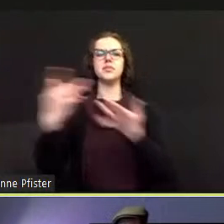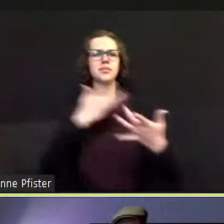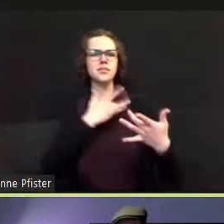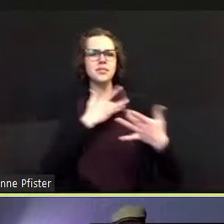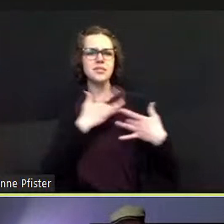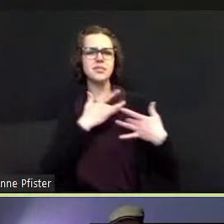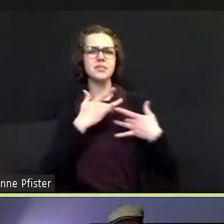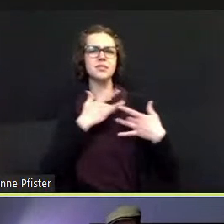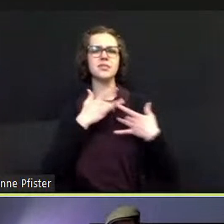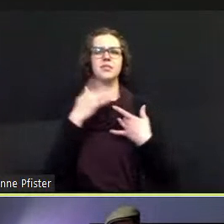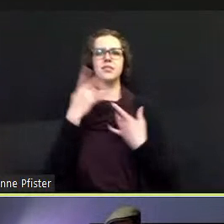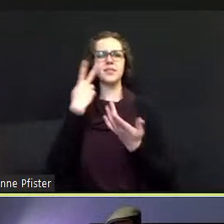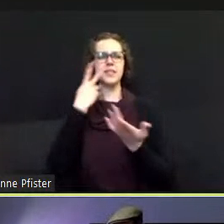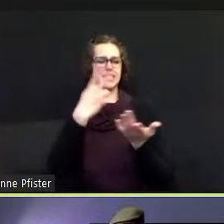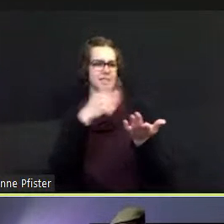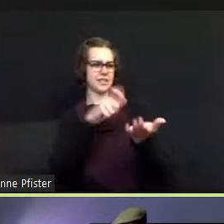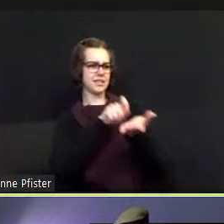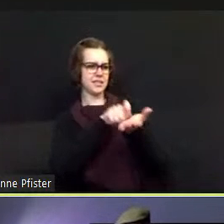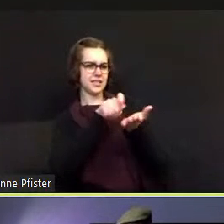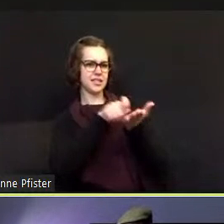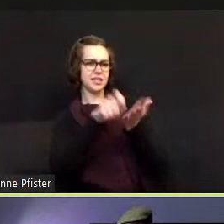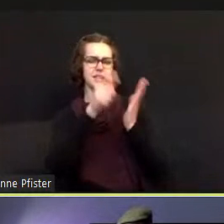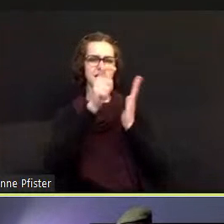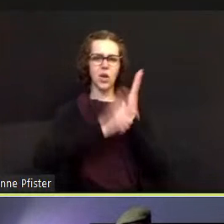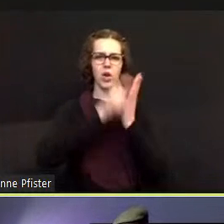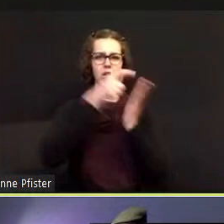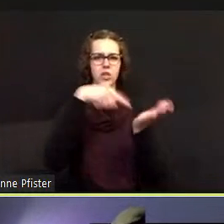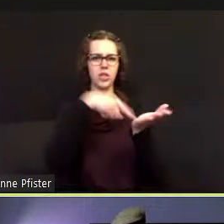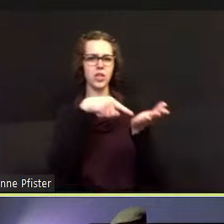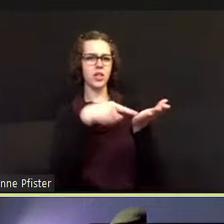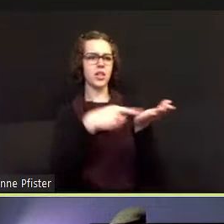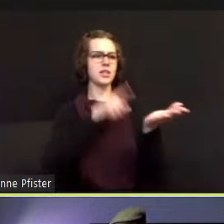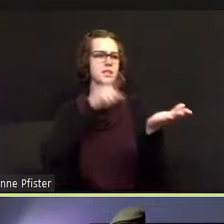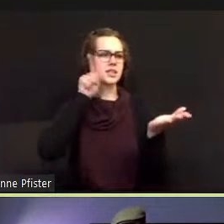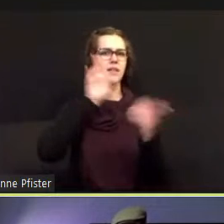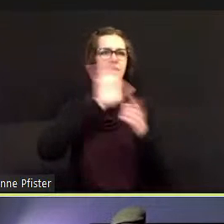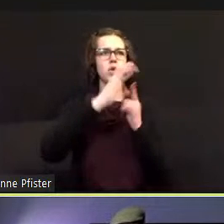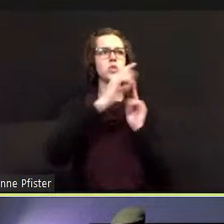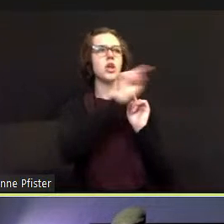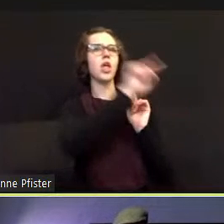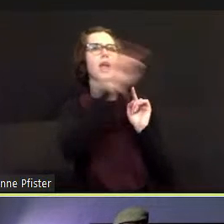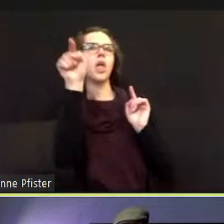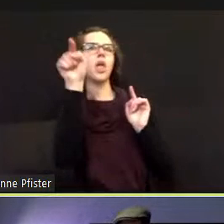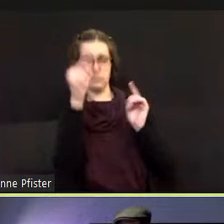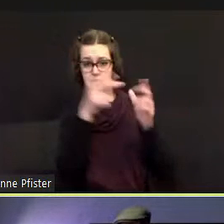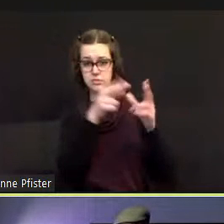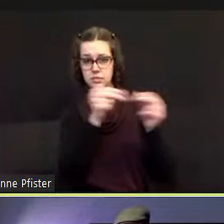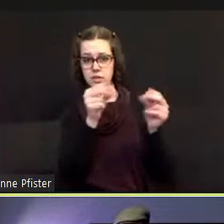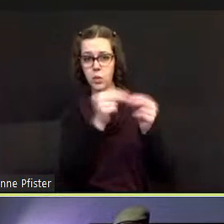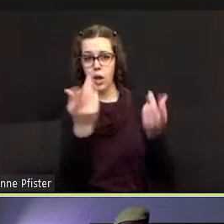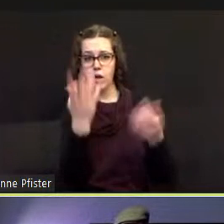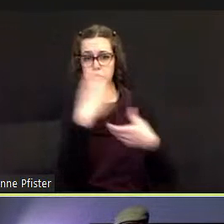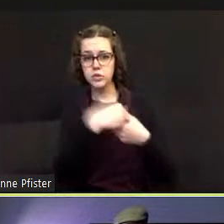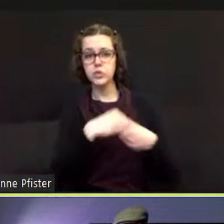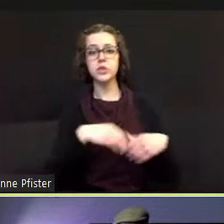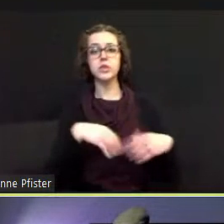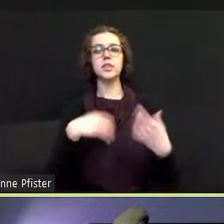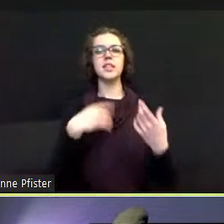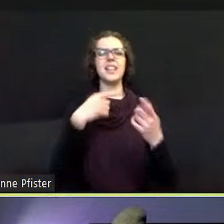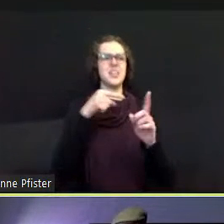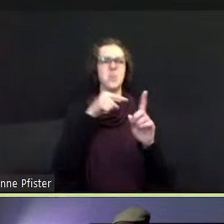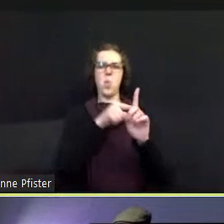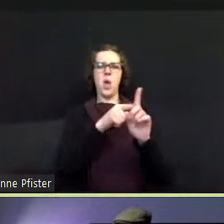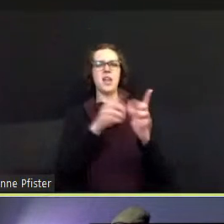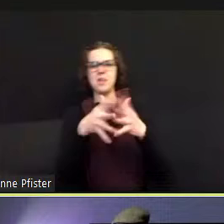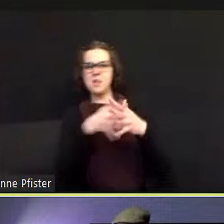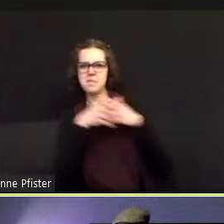seeing in the literature describing deaf cultures in different places, including in Nicaragua, this American deaf culture, because